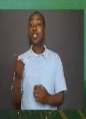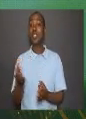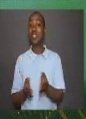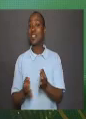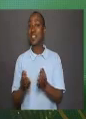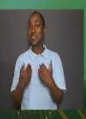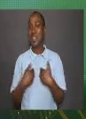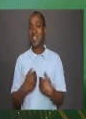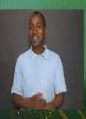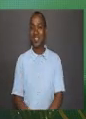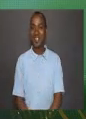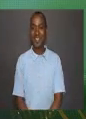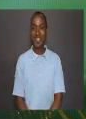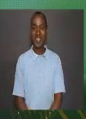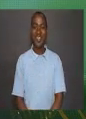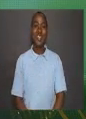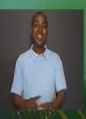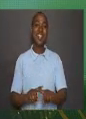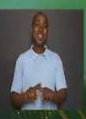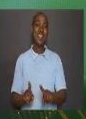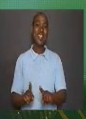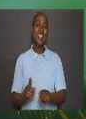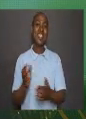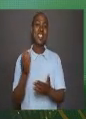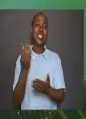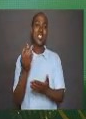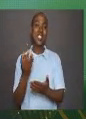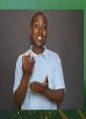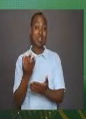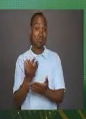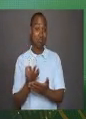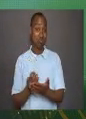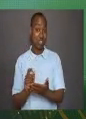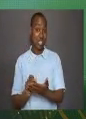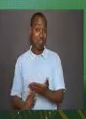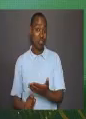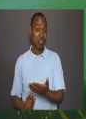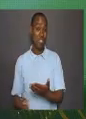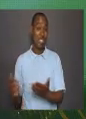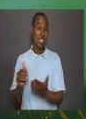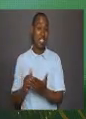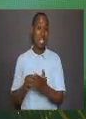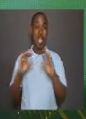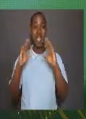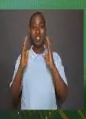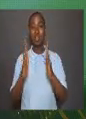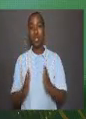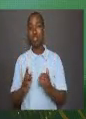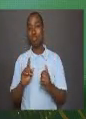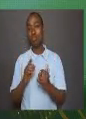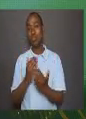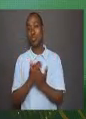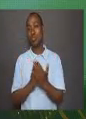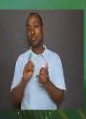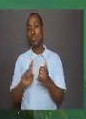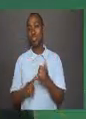but you can go over your lists again with your teacher at the end of the